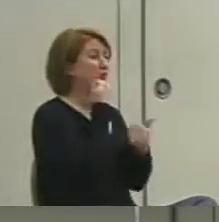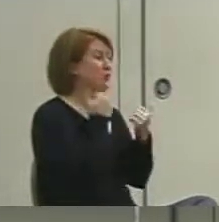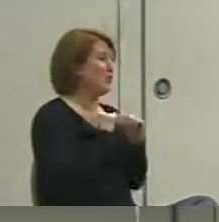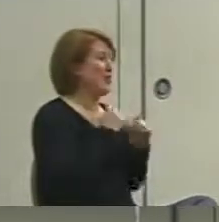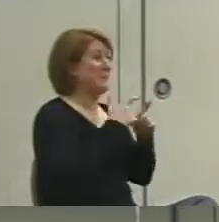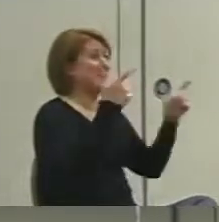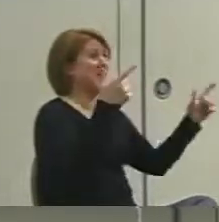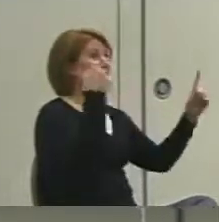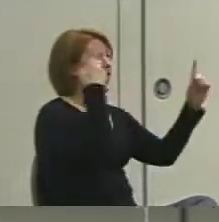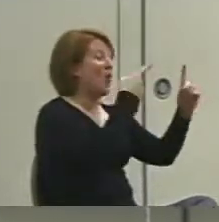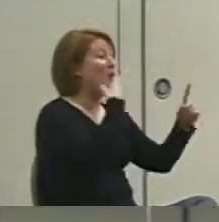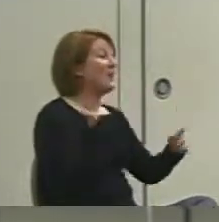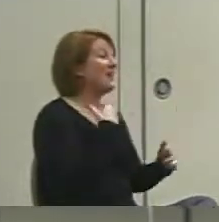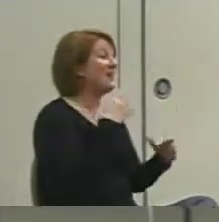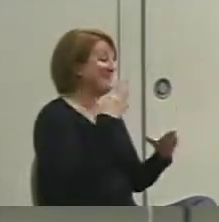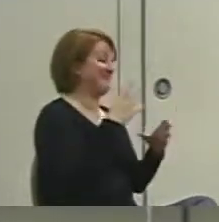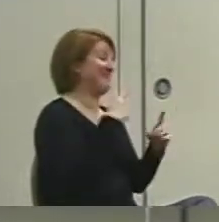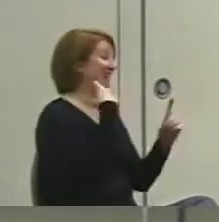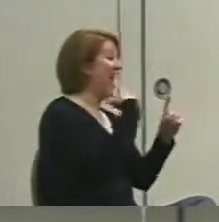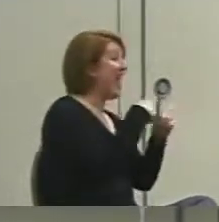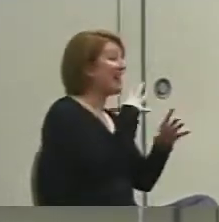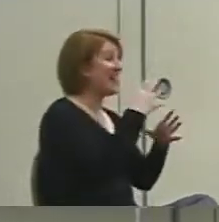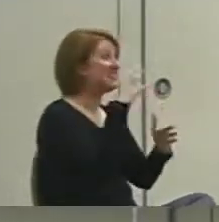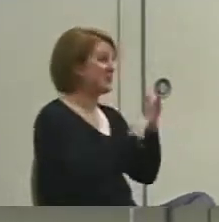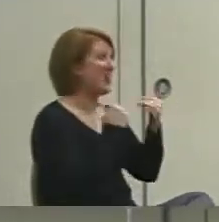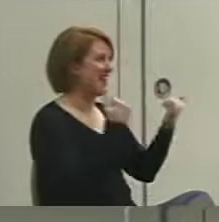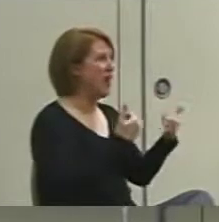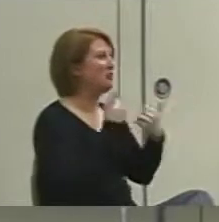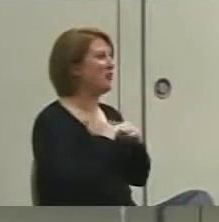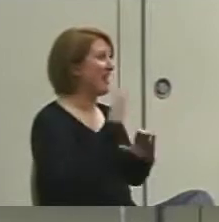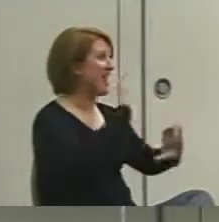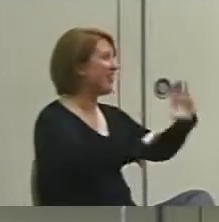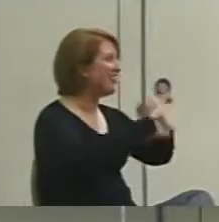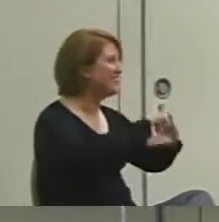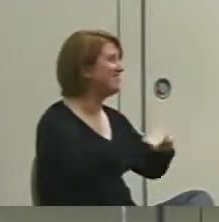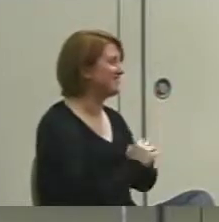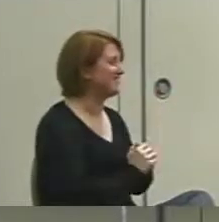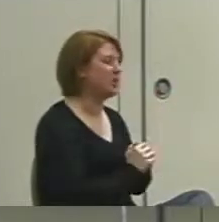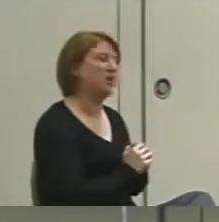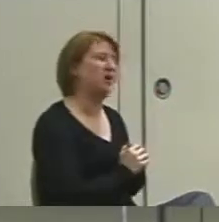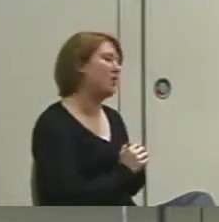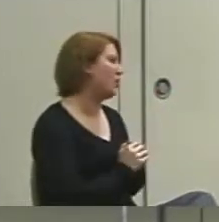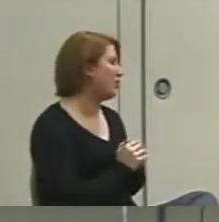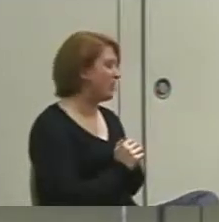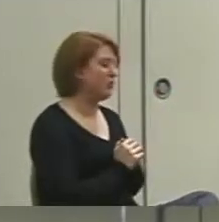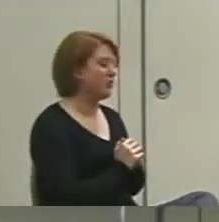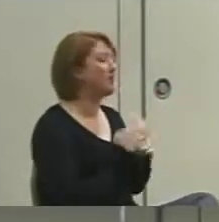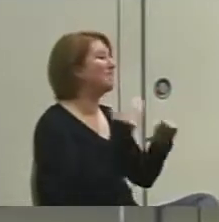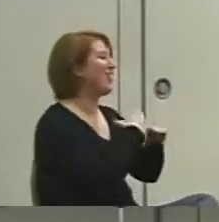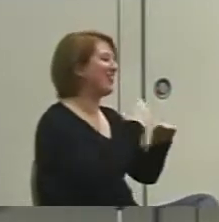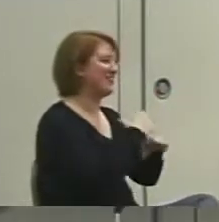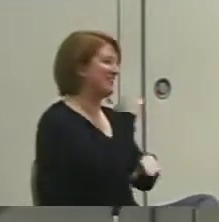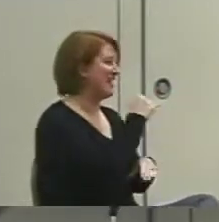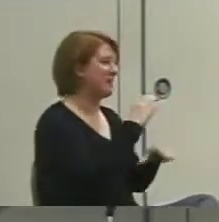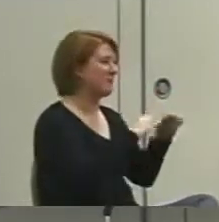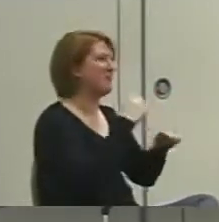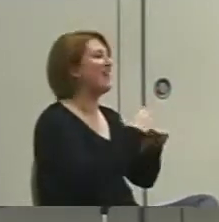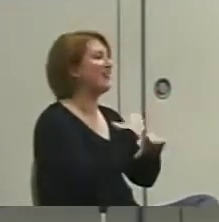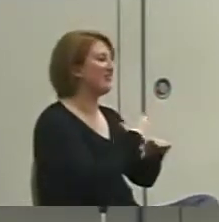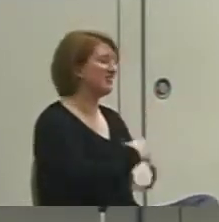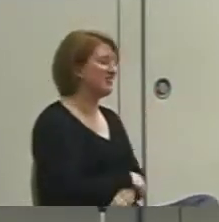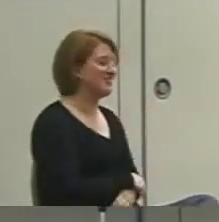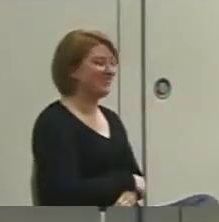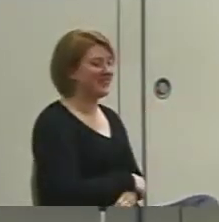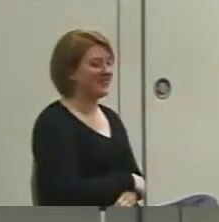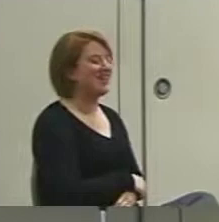hey, we can add and subtract. Great, let's do calculus. Well, you could beat them over the head with calculus all year and they're not going to be as successful as if you